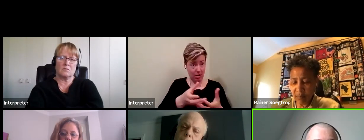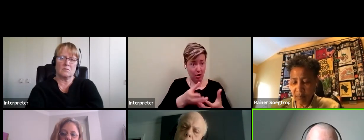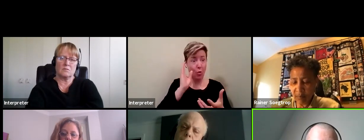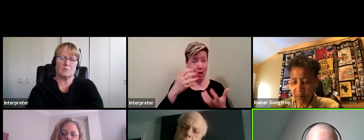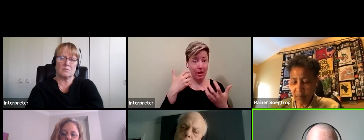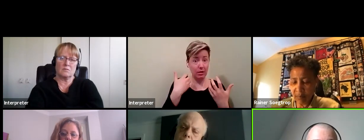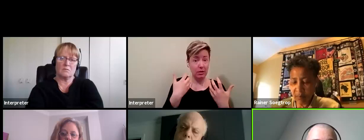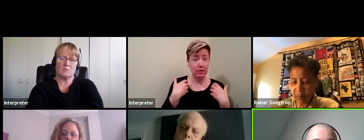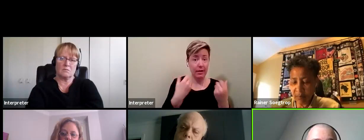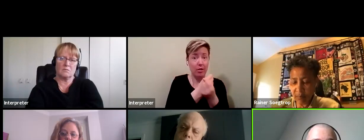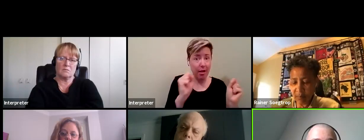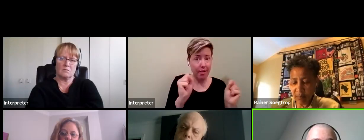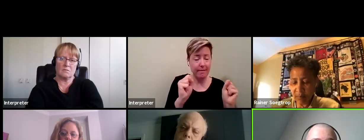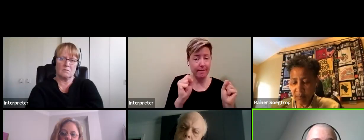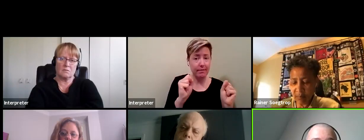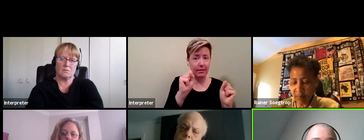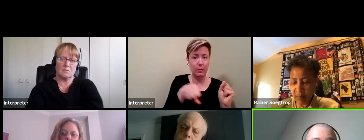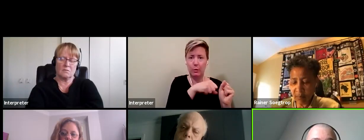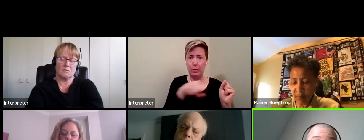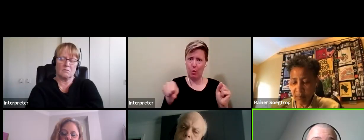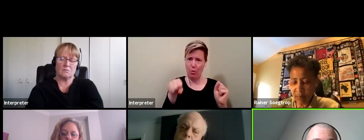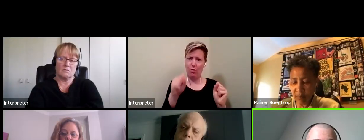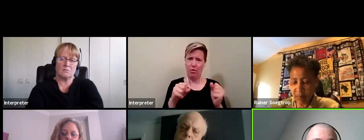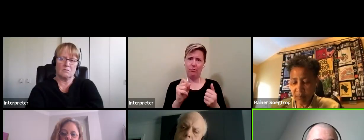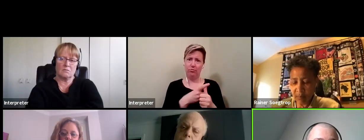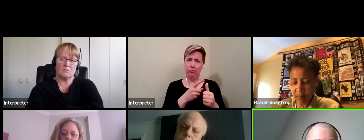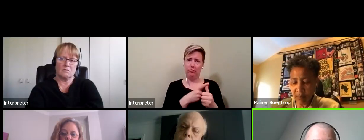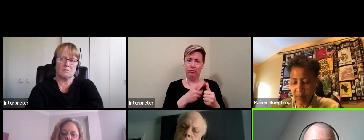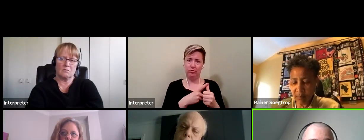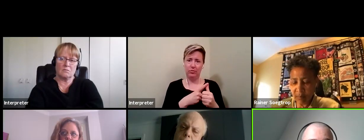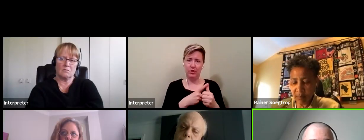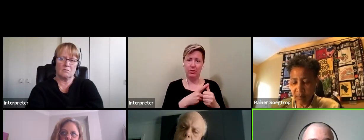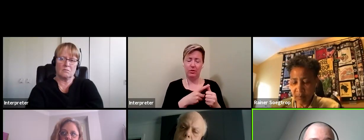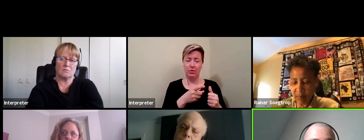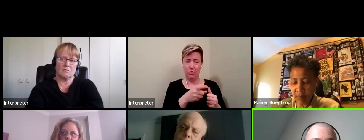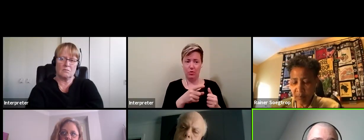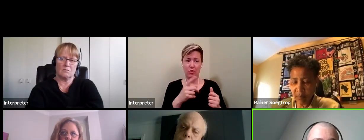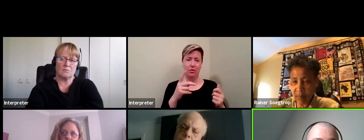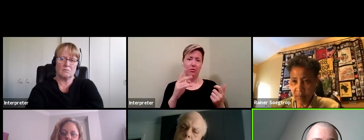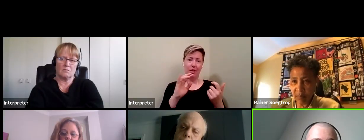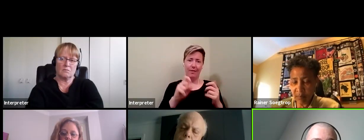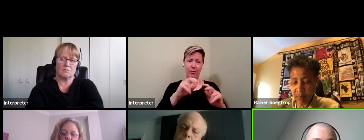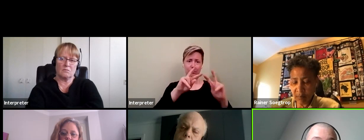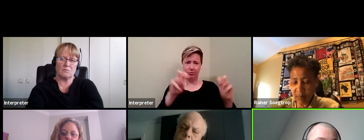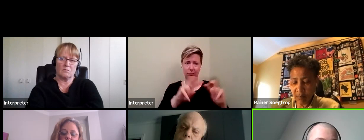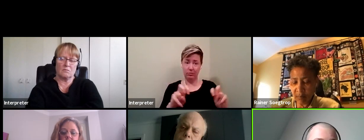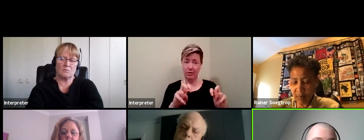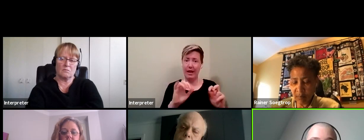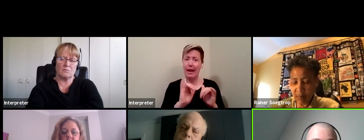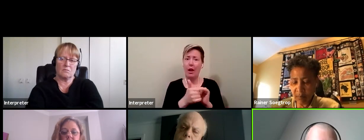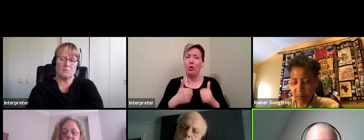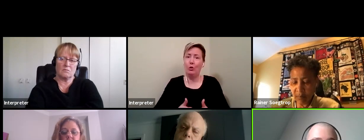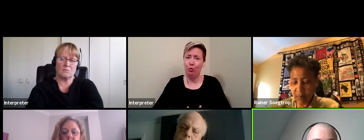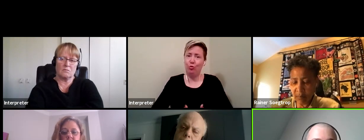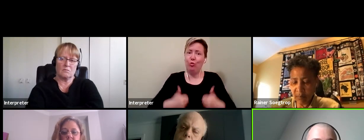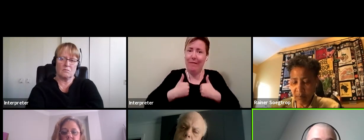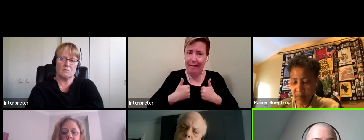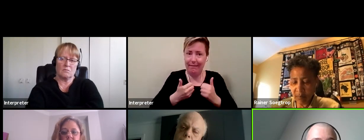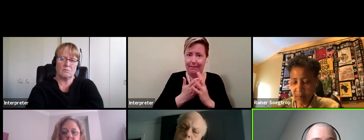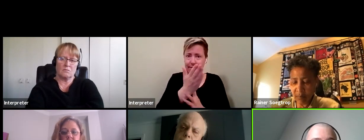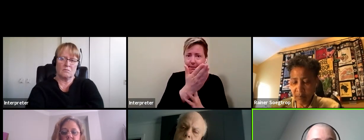clinical judgments regarding the person's short-term survival associated with COVID-19. That's it, nothing